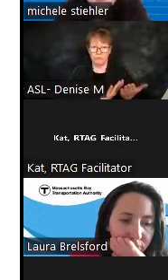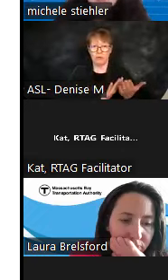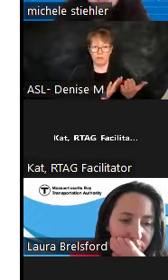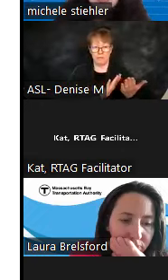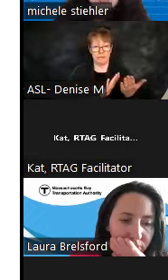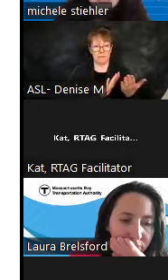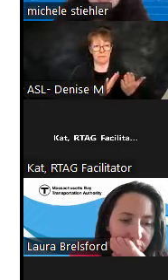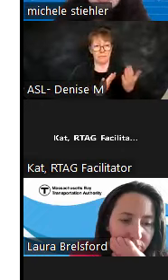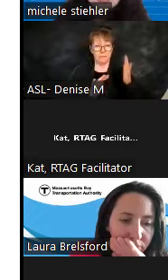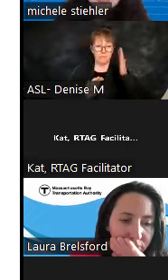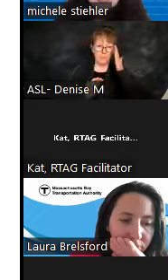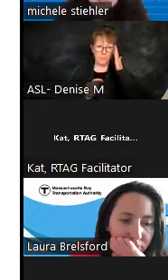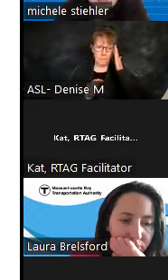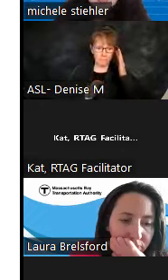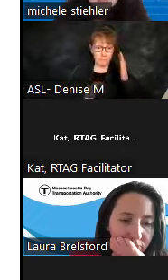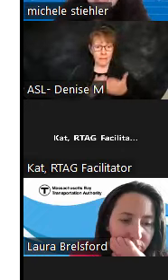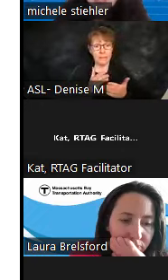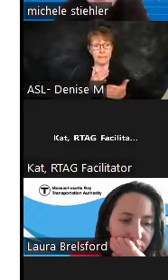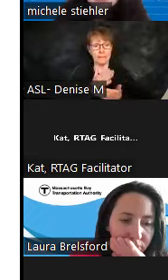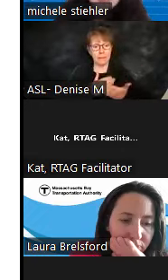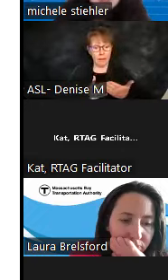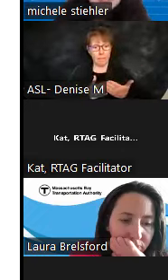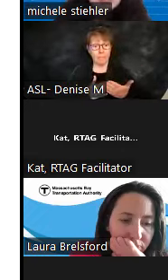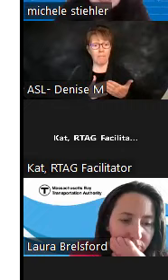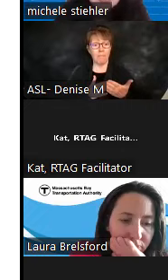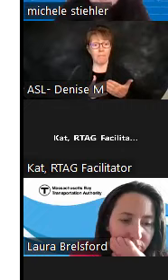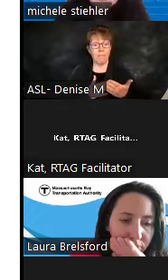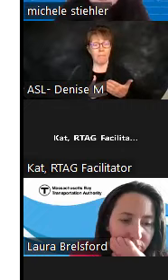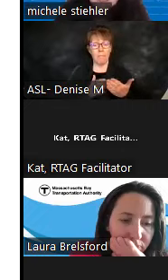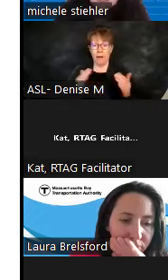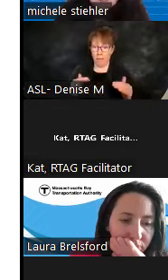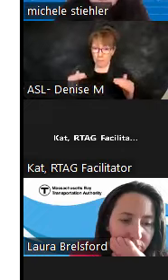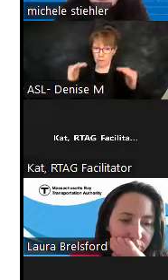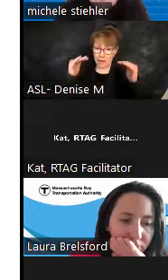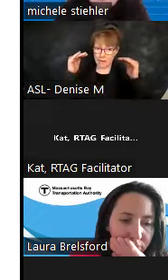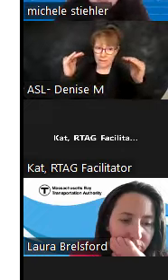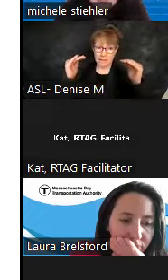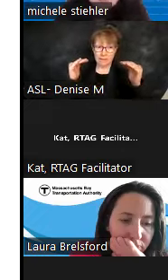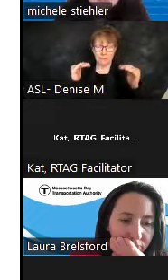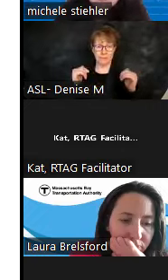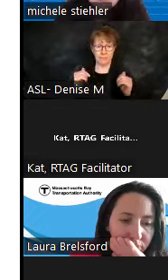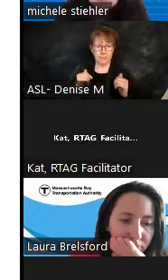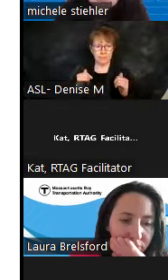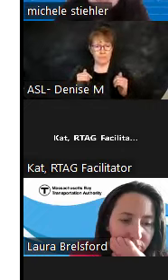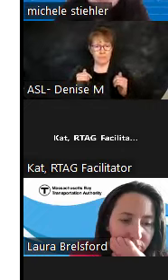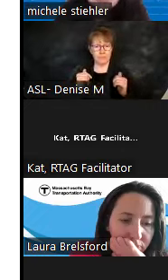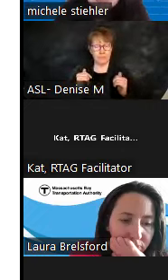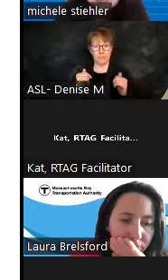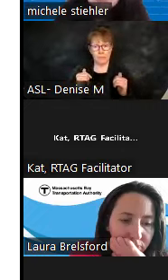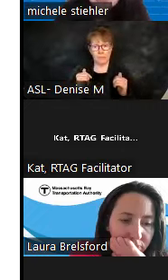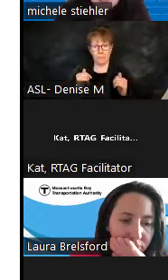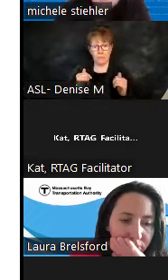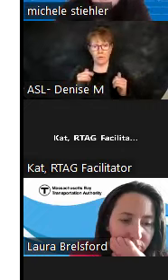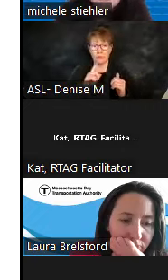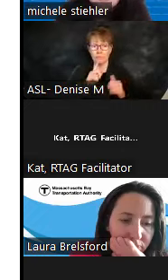some telephony upgrades. Again, something I will speak to. We are updating real-time